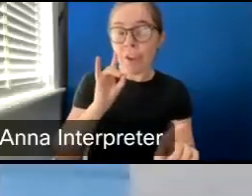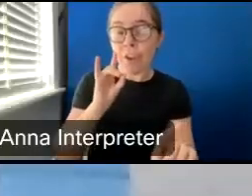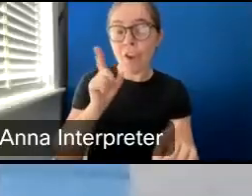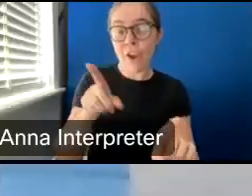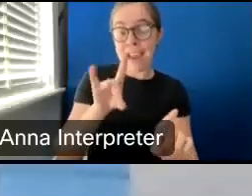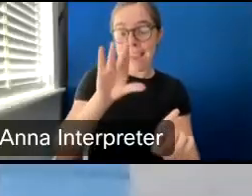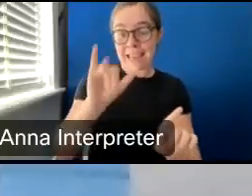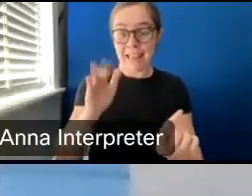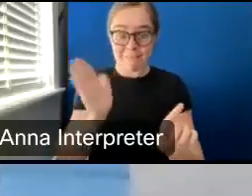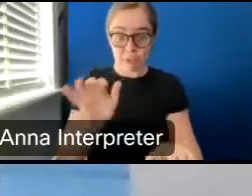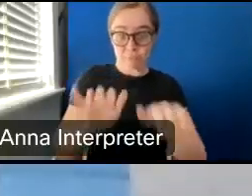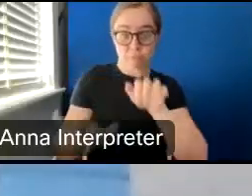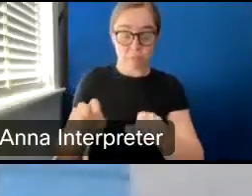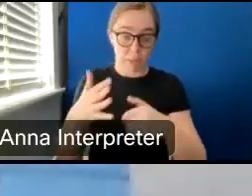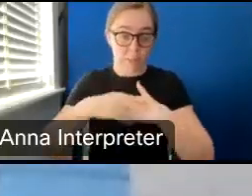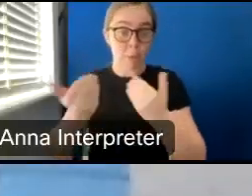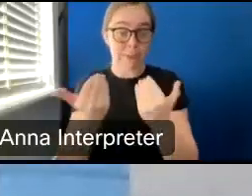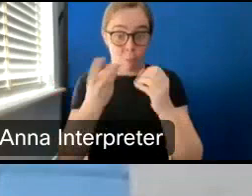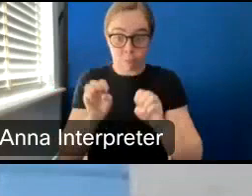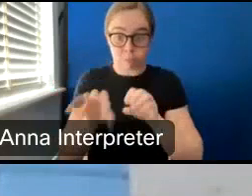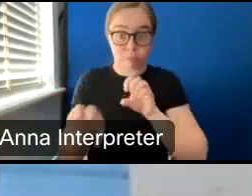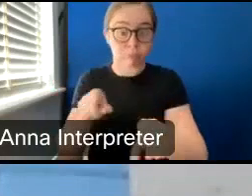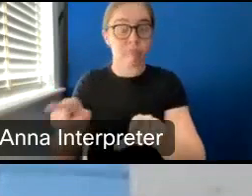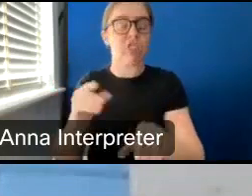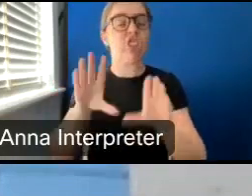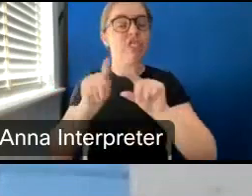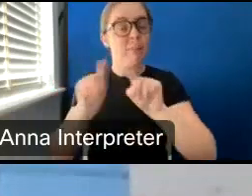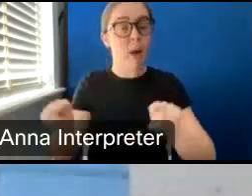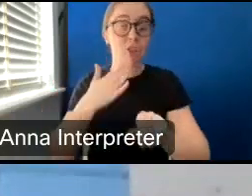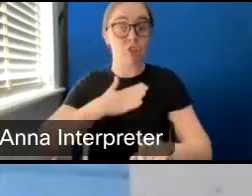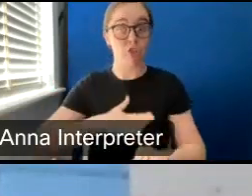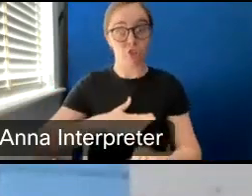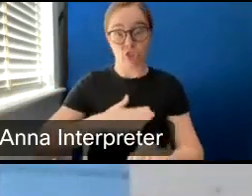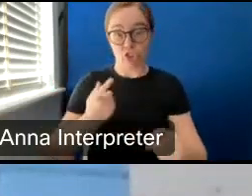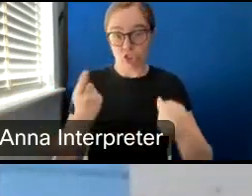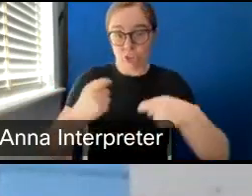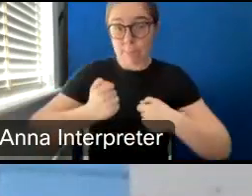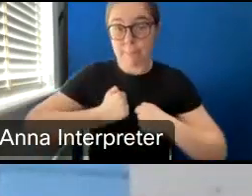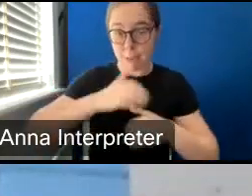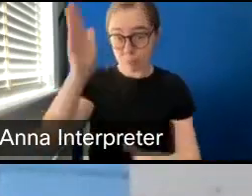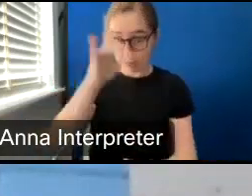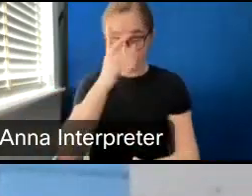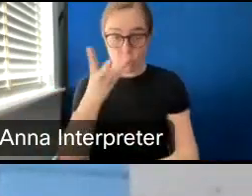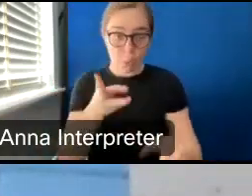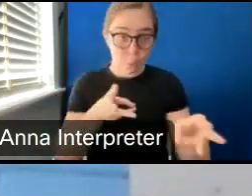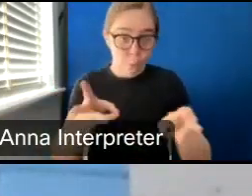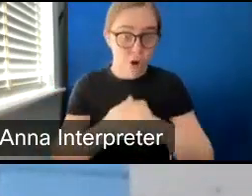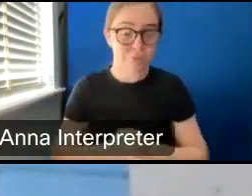the information into the chat for you there. So just going to share my presentation. Hopefully now it'll work.